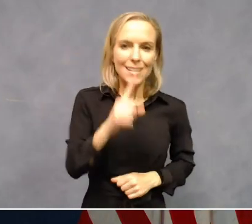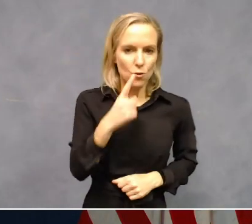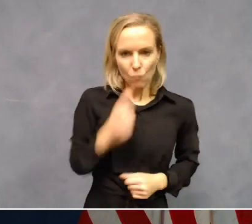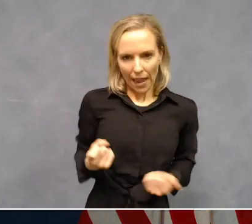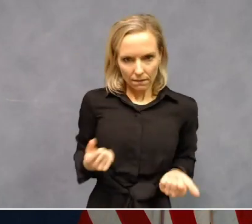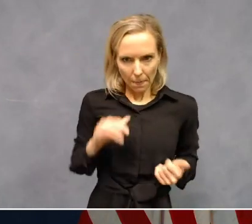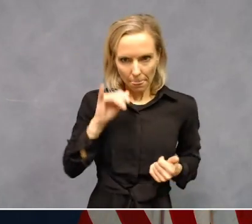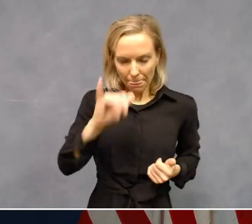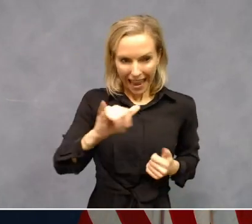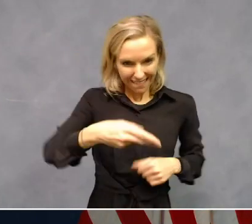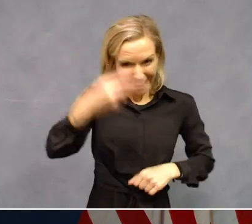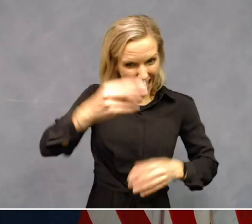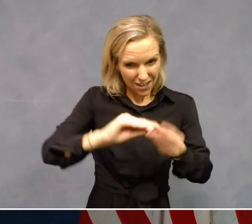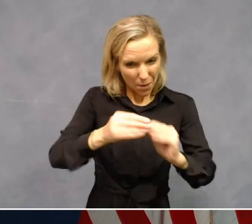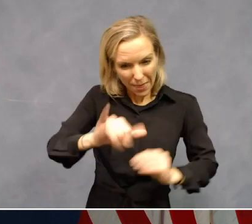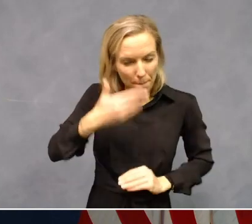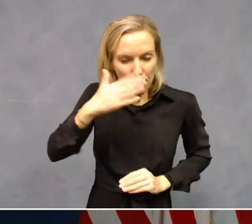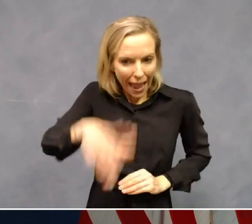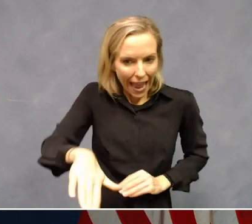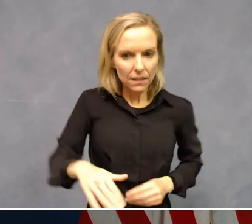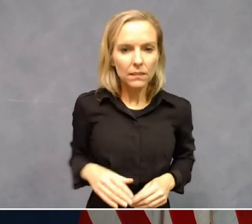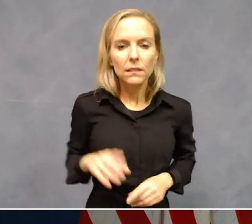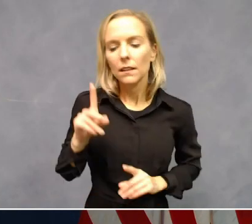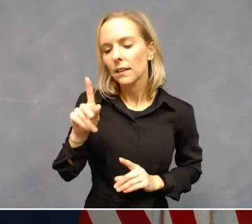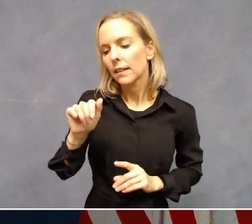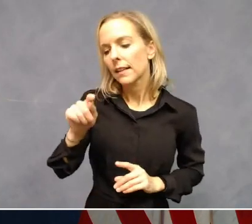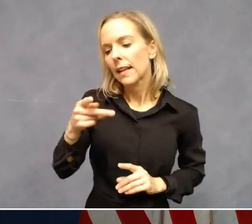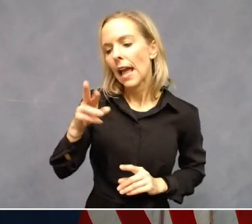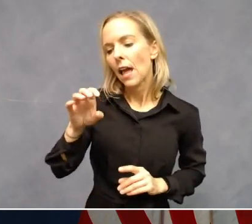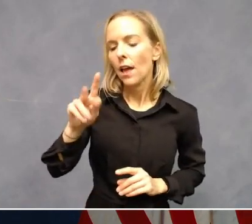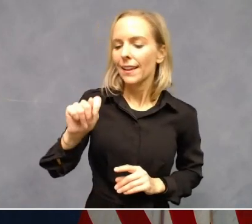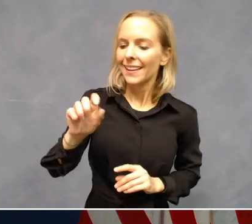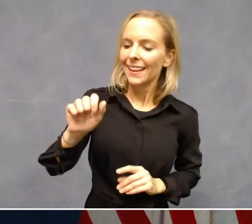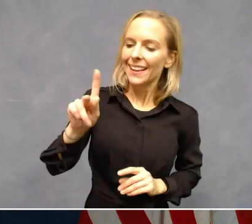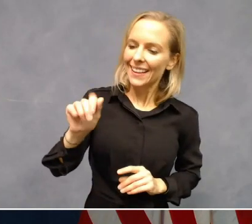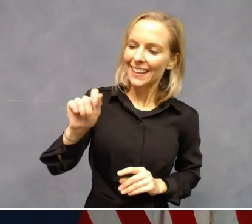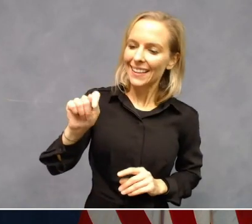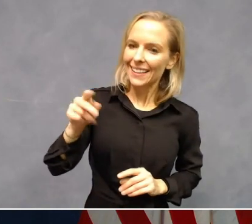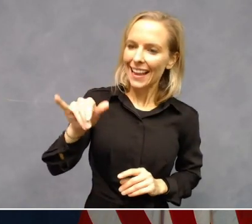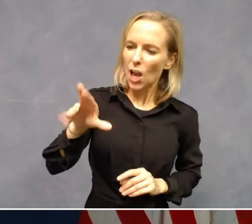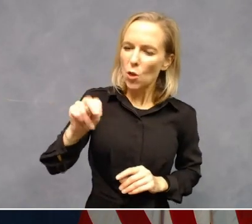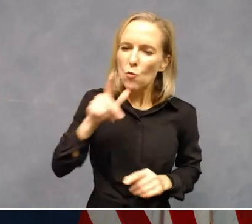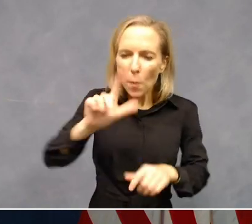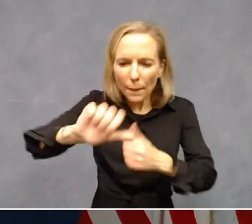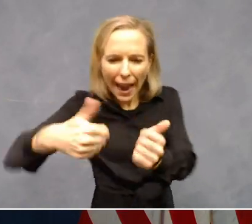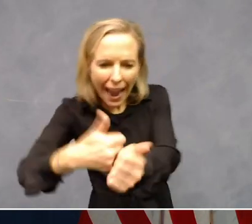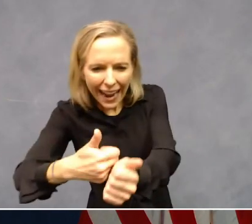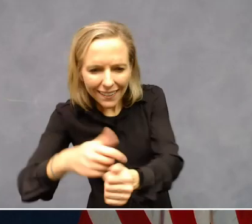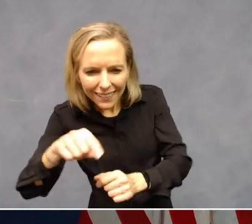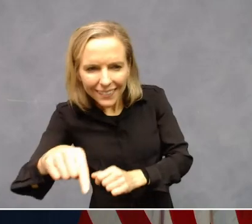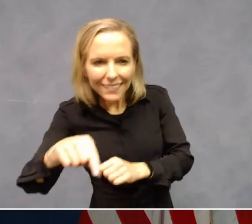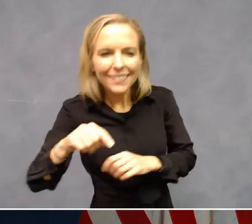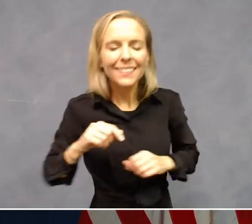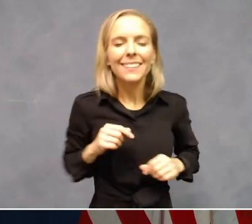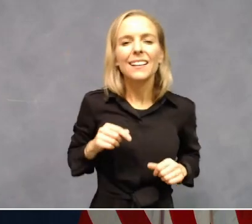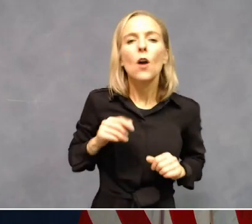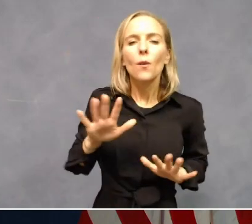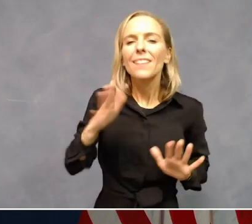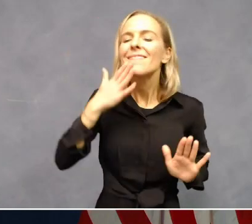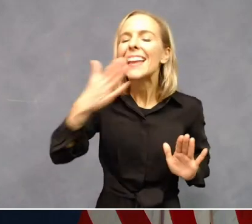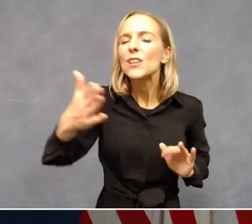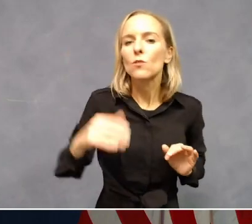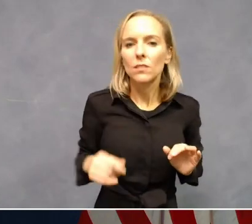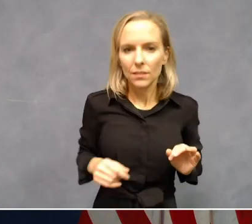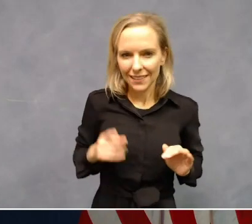it's pretty bad. Catherine. Who's behind? Karen, did you want to go for Karen, I think you're